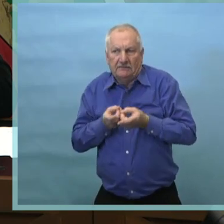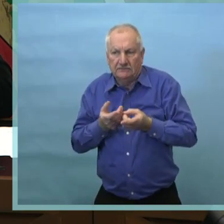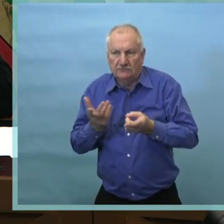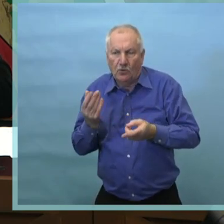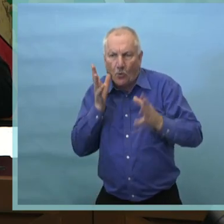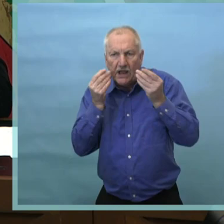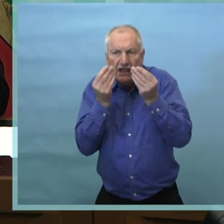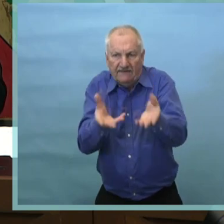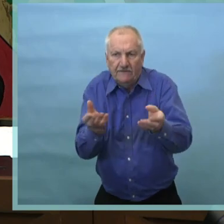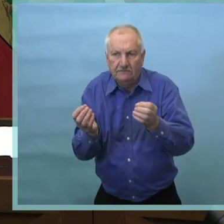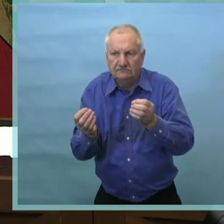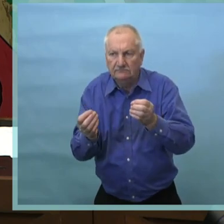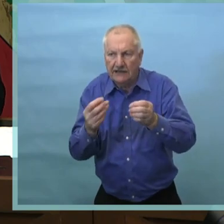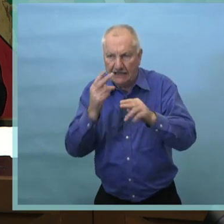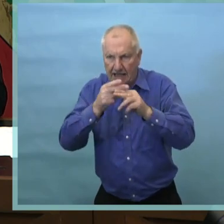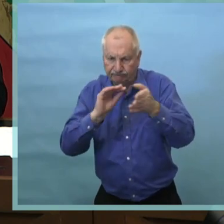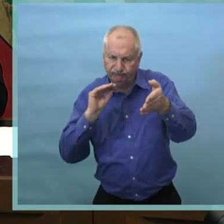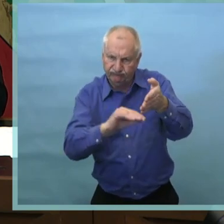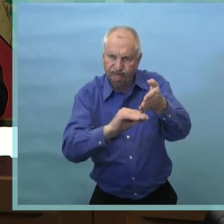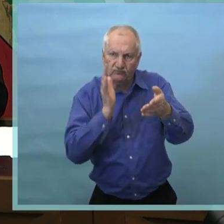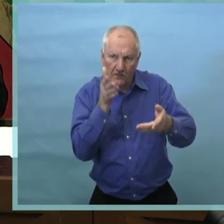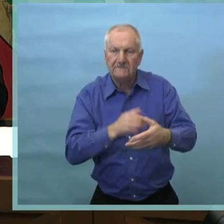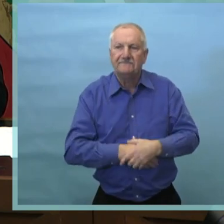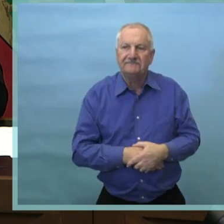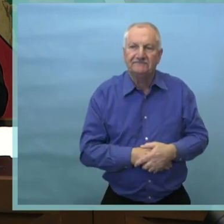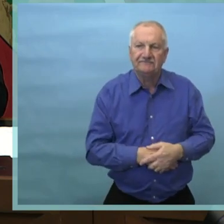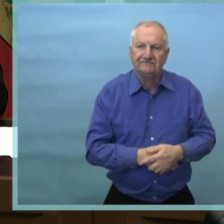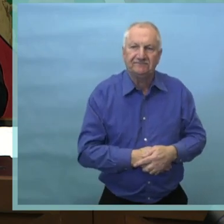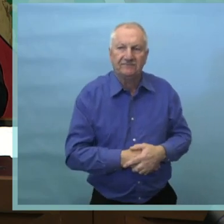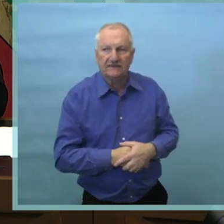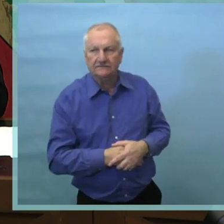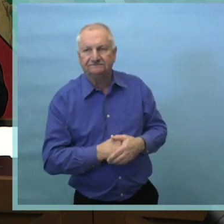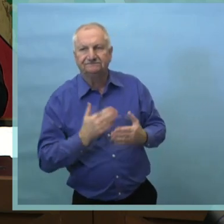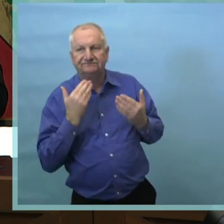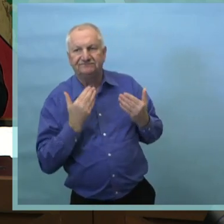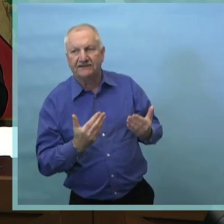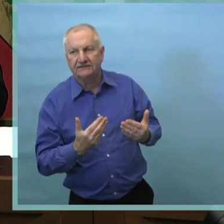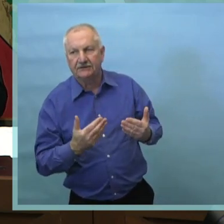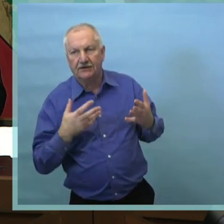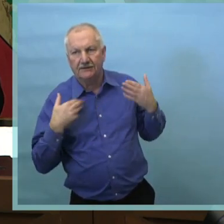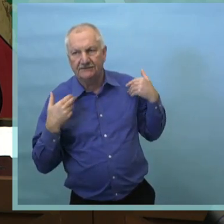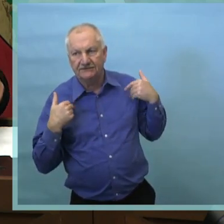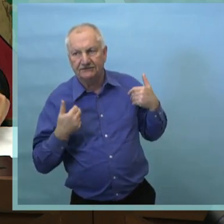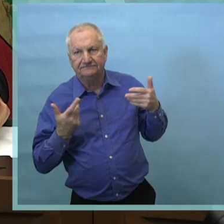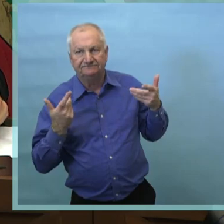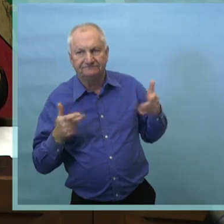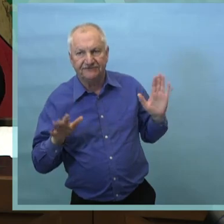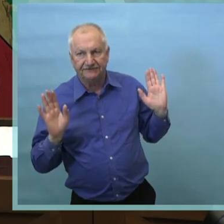Thank you, Minister. And this concludes today's media briefing. Thank you all.